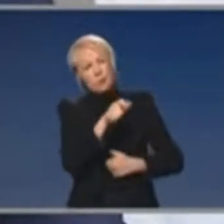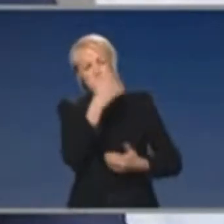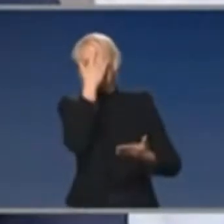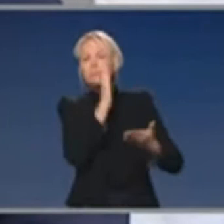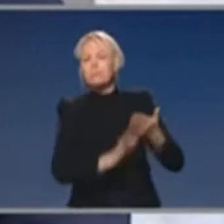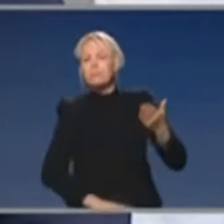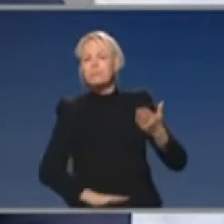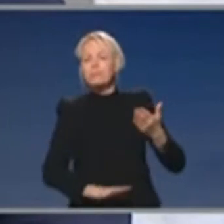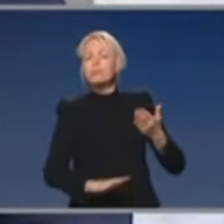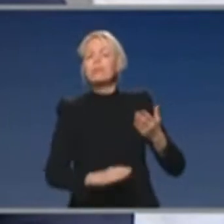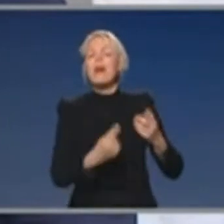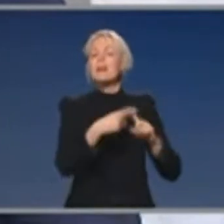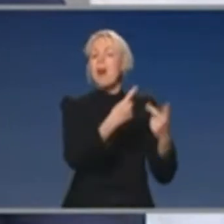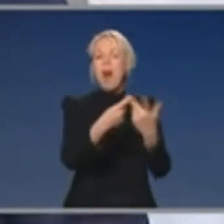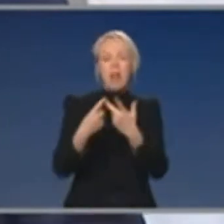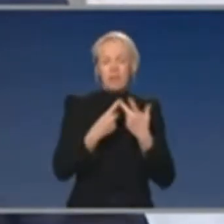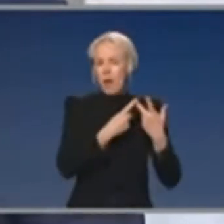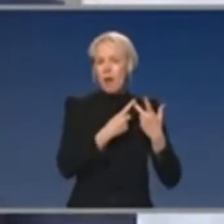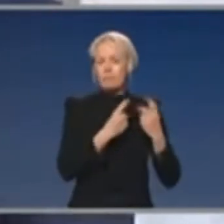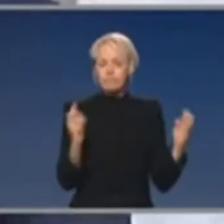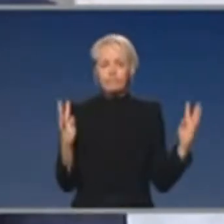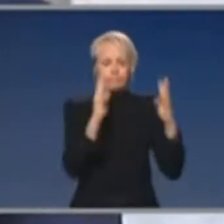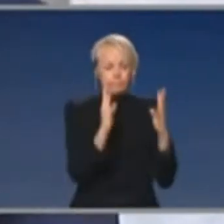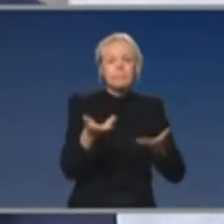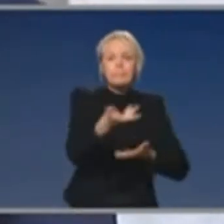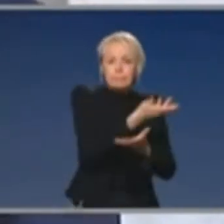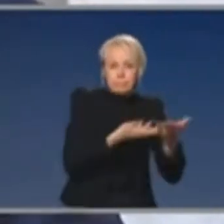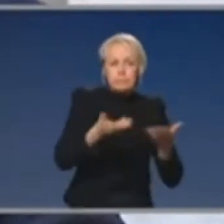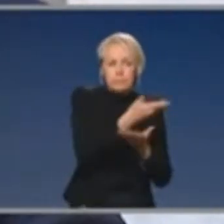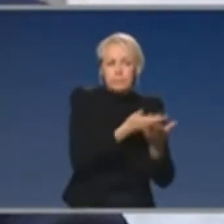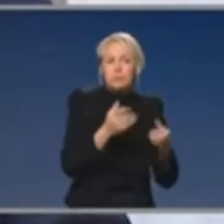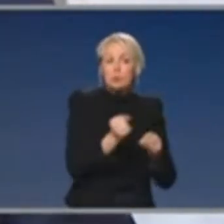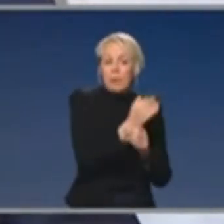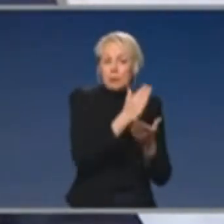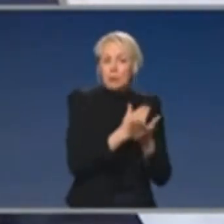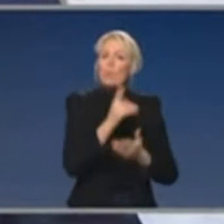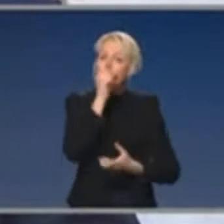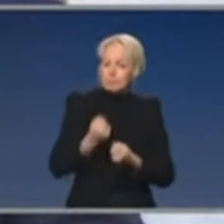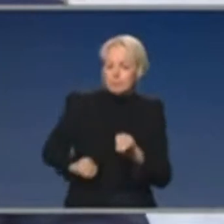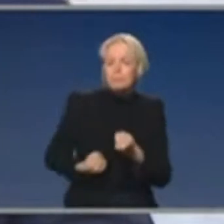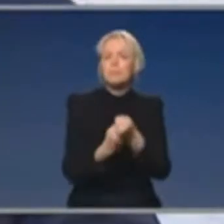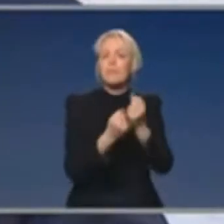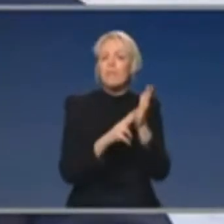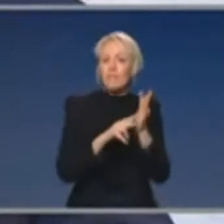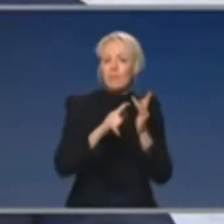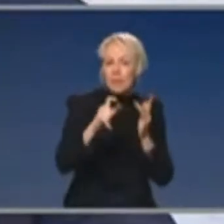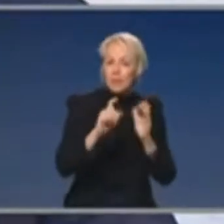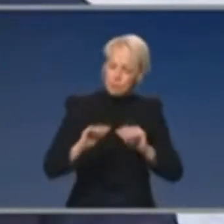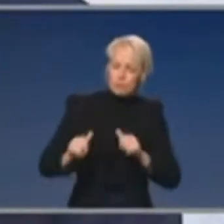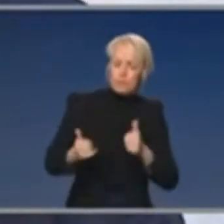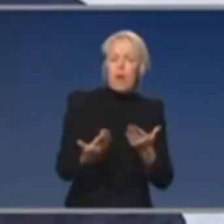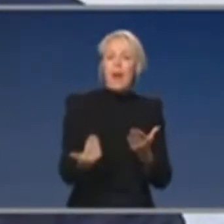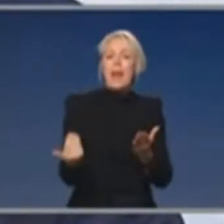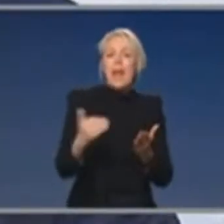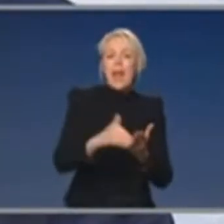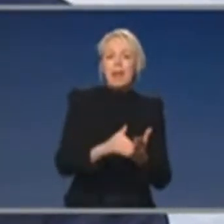Chief Medical Officer for Mental Health, to work closely with our Victorian counterparts on additional measures that may be needed to support Australians, particularly